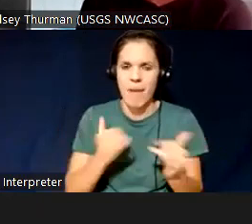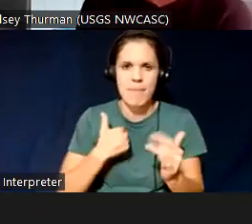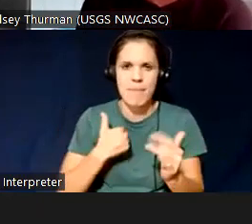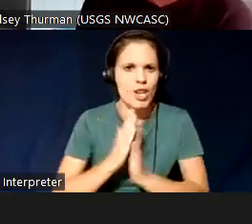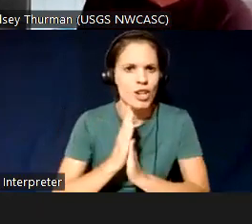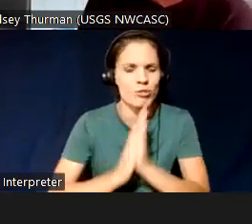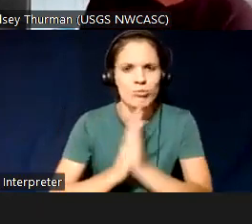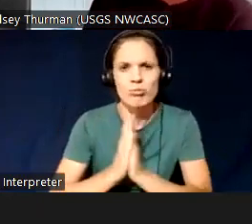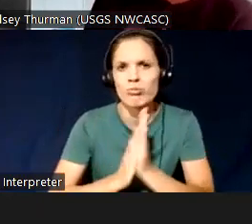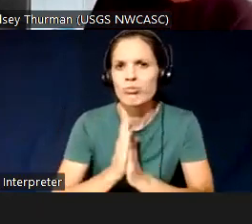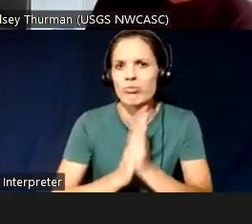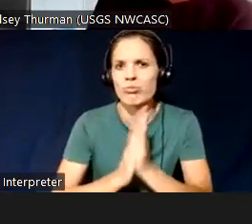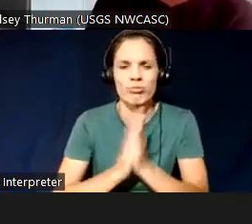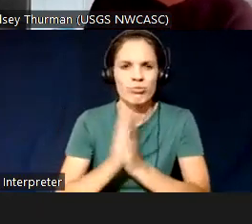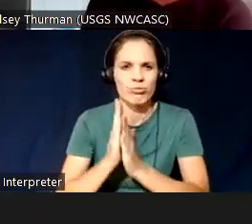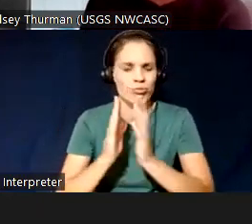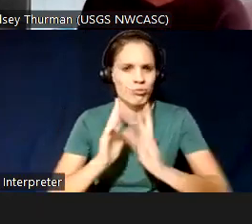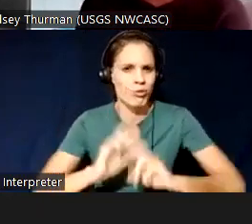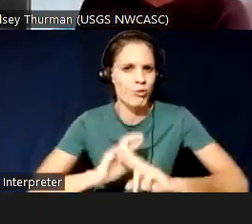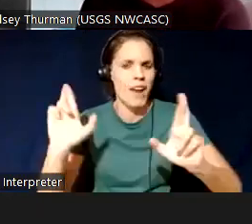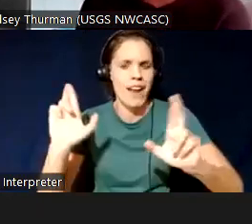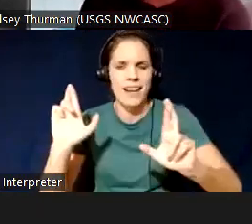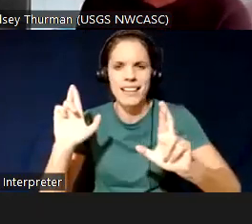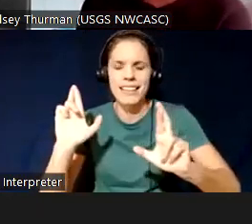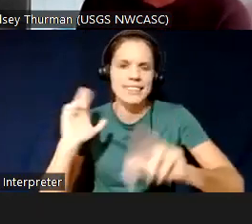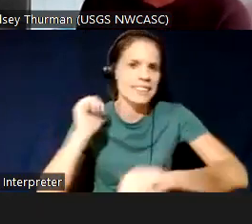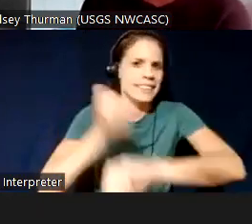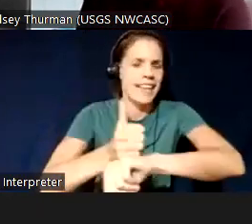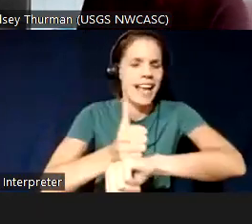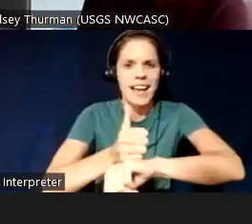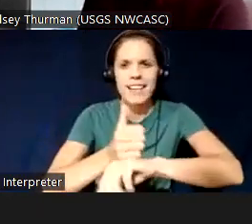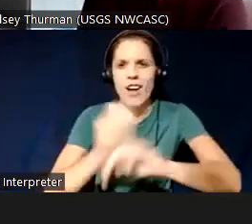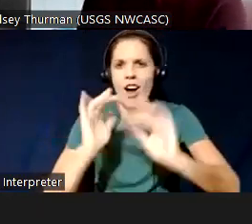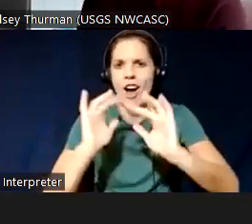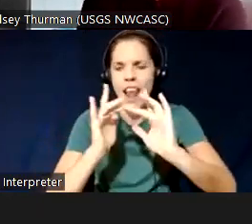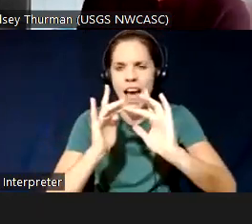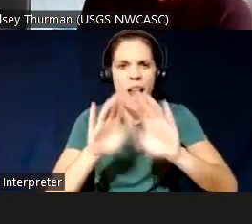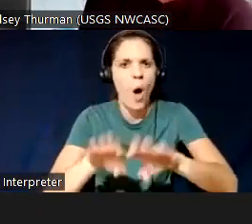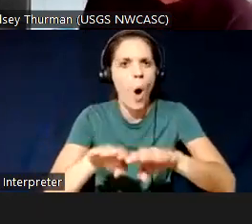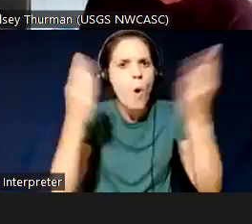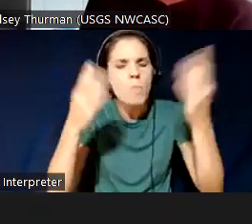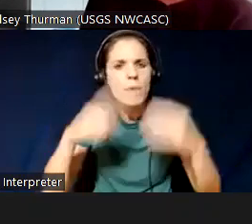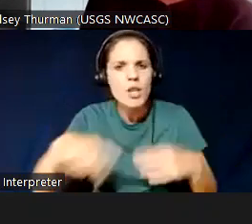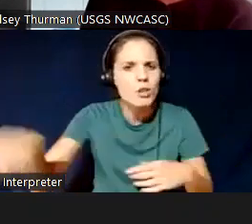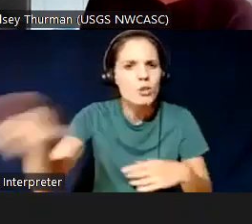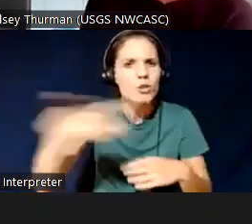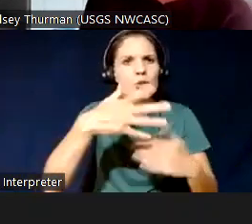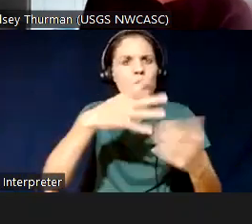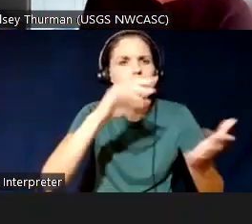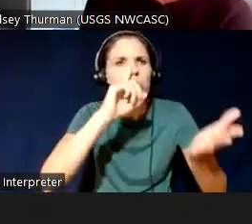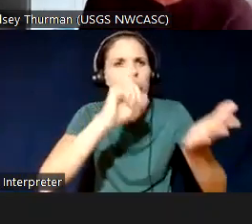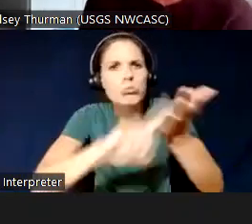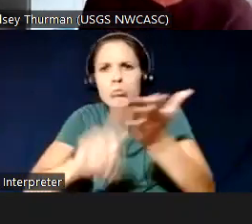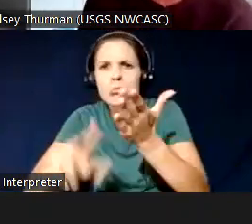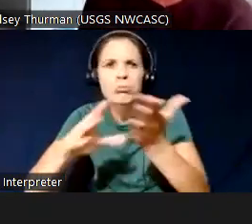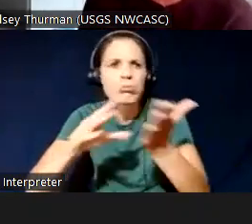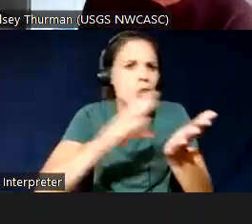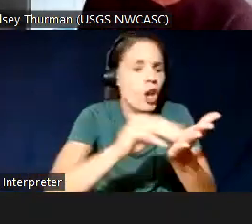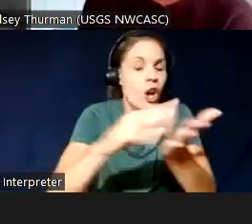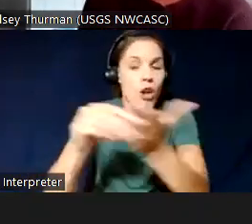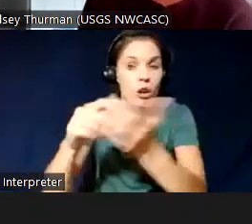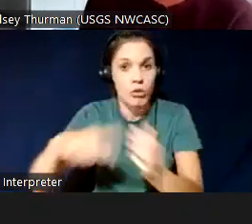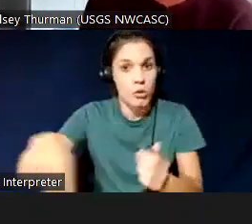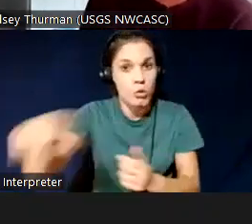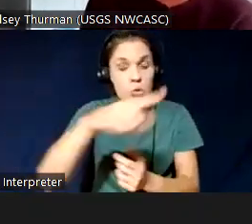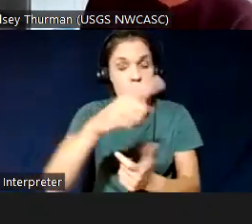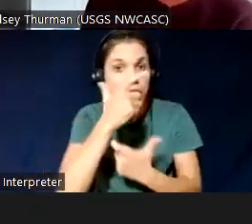repository online so that it is open access for all of you to query and learn from. So if you are at all interested in